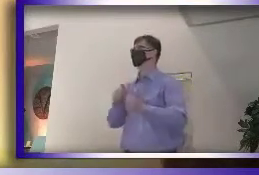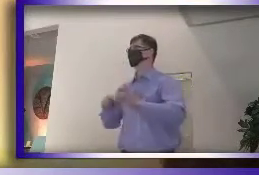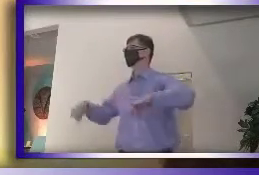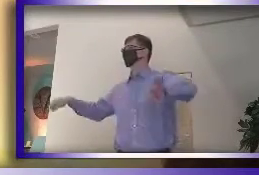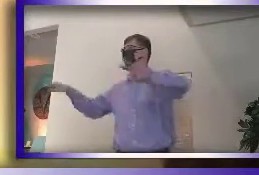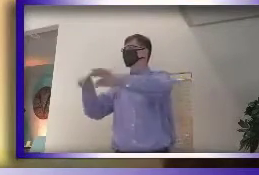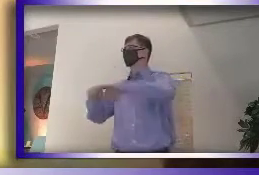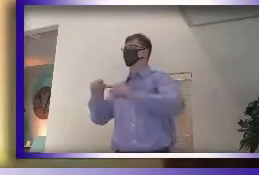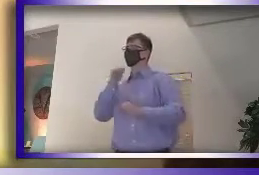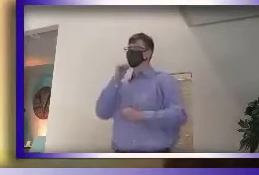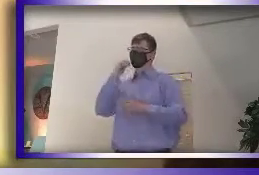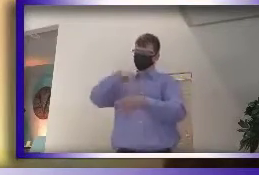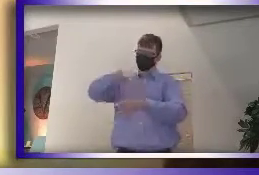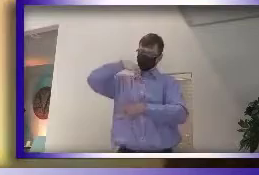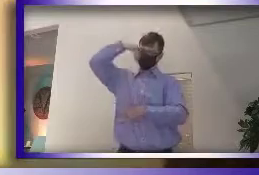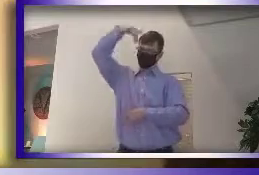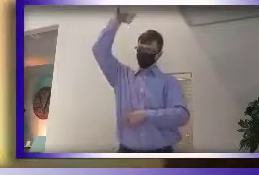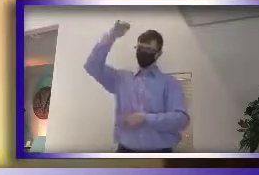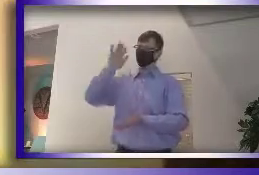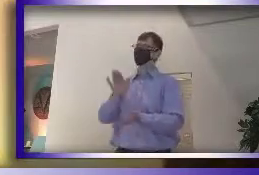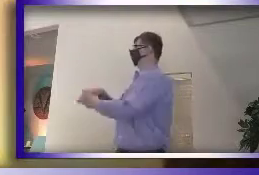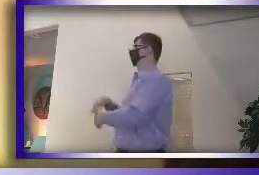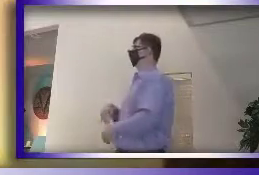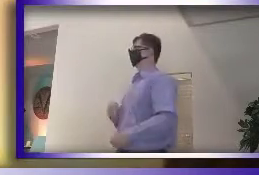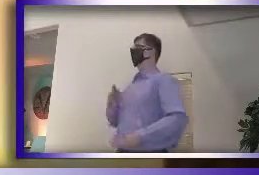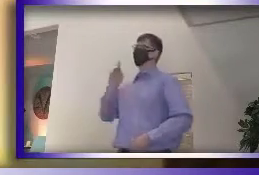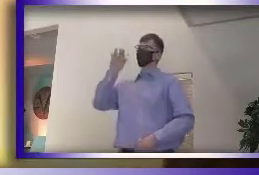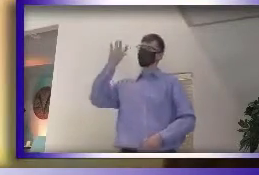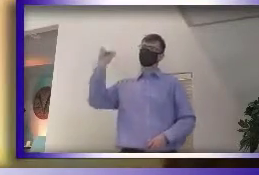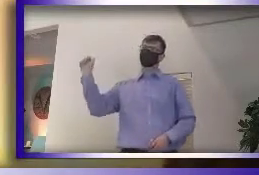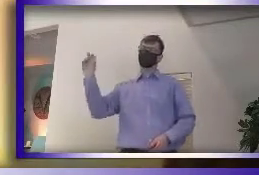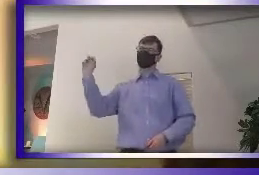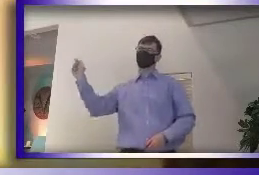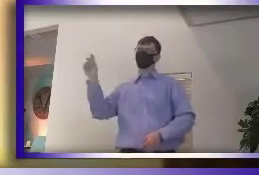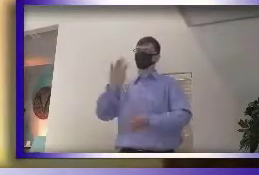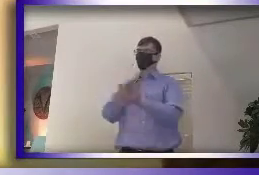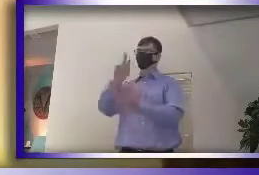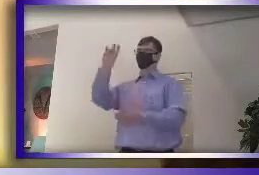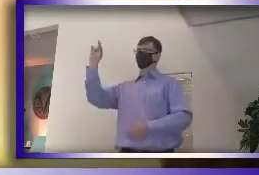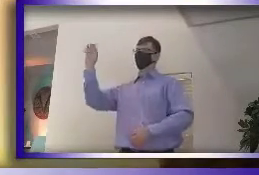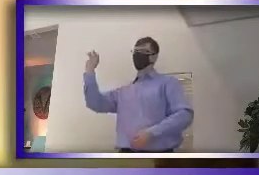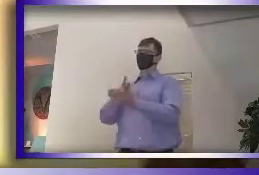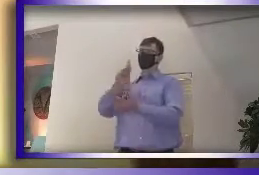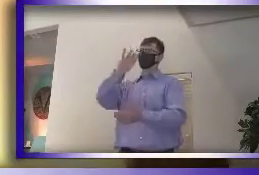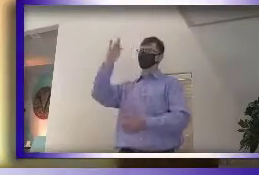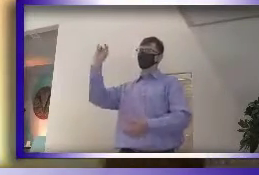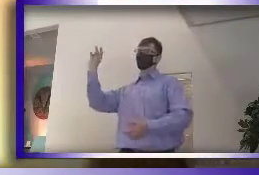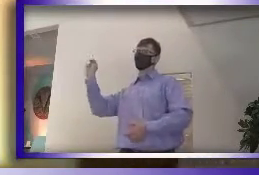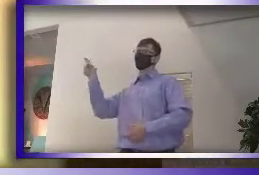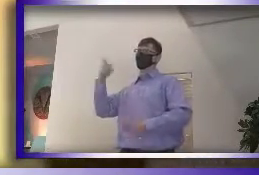Saying the name of God over and over again so that it becomes so habitual it's the last thing you will speak.